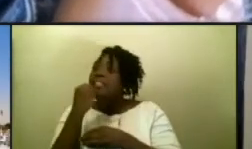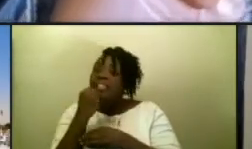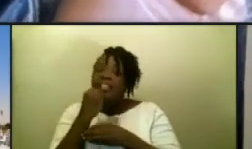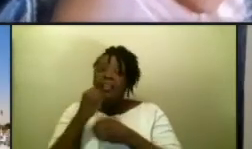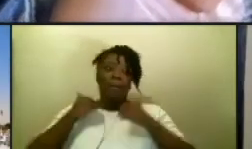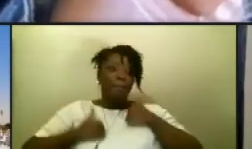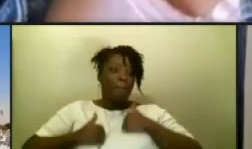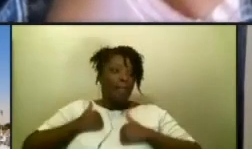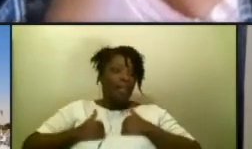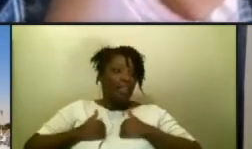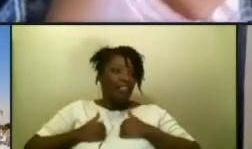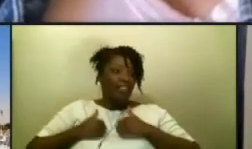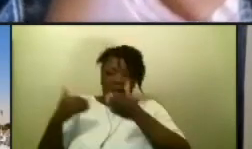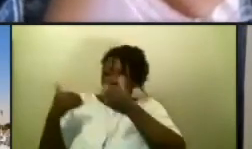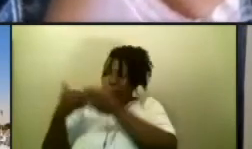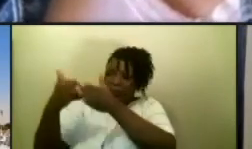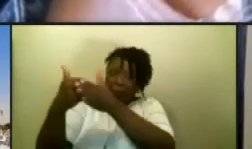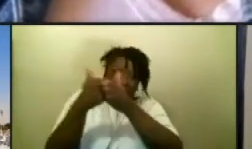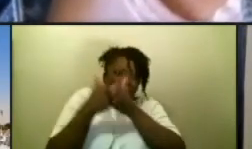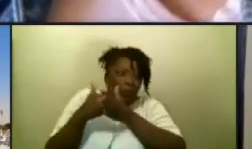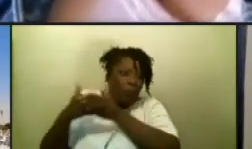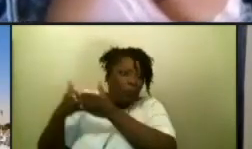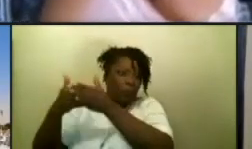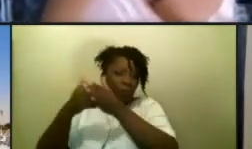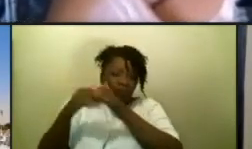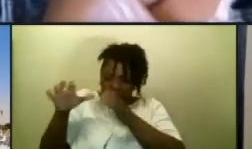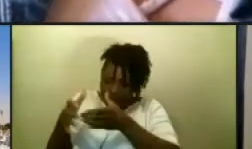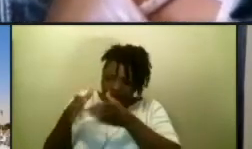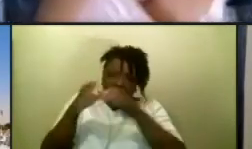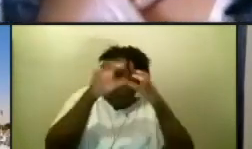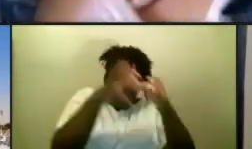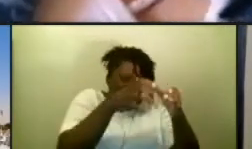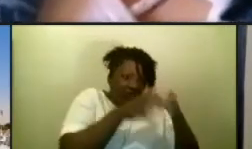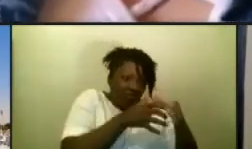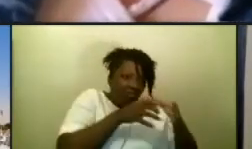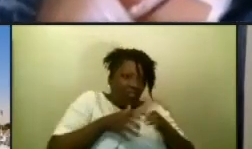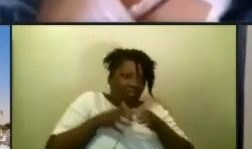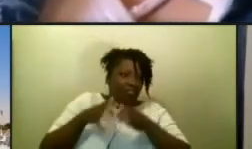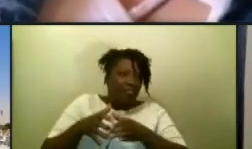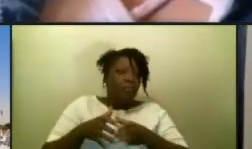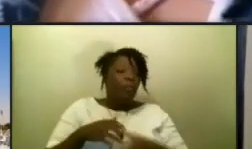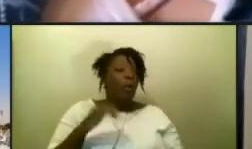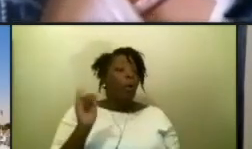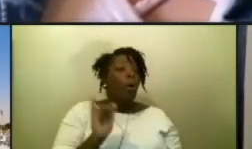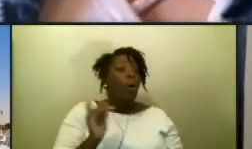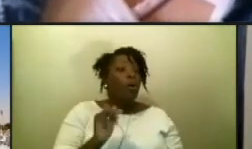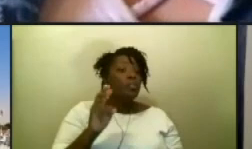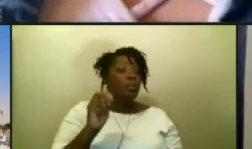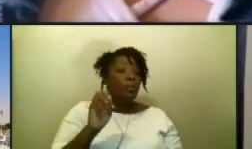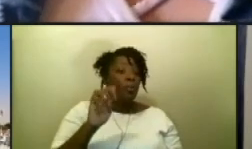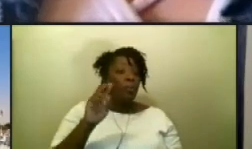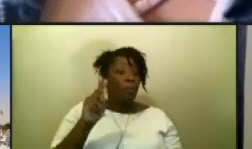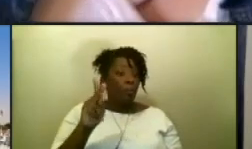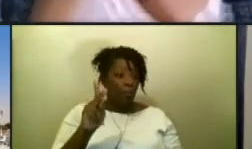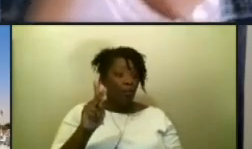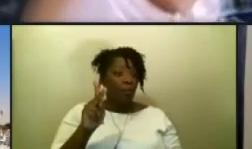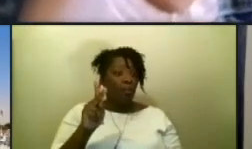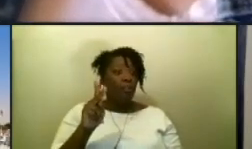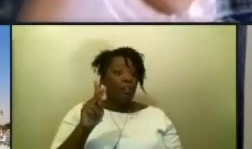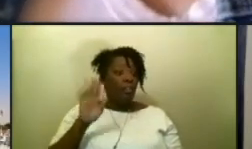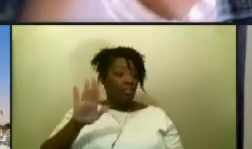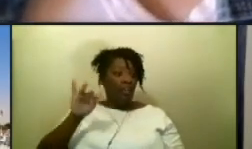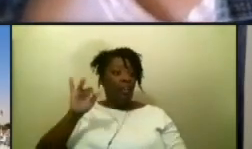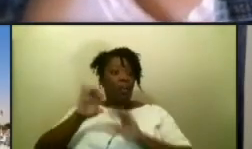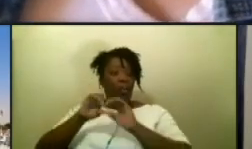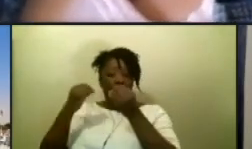basically live closely. We do work closely with MIRC, the Michigan Immigrant Rights Center, and they are